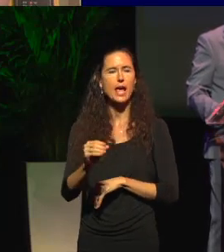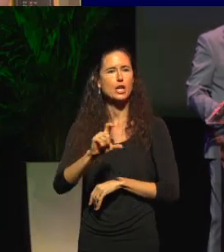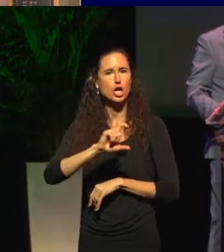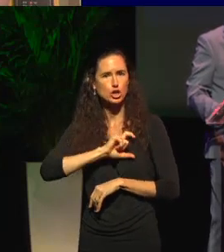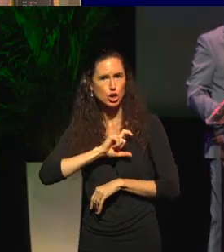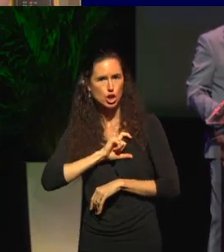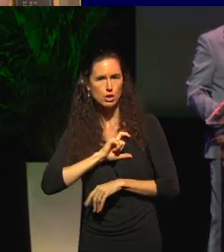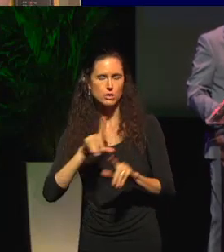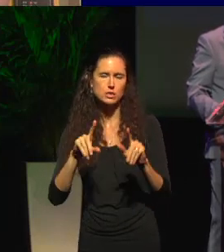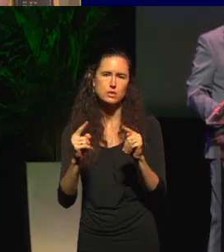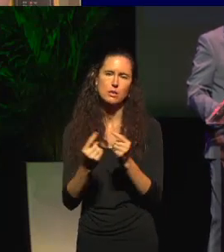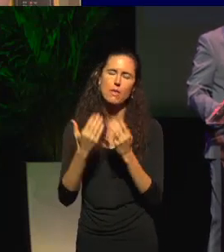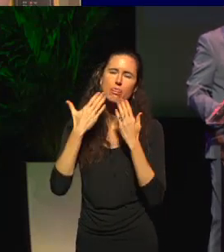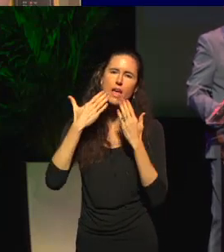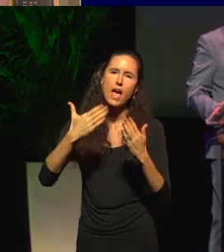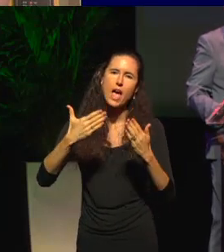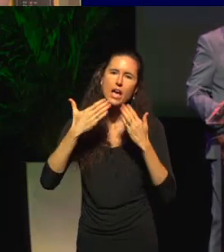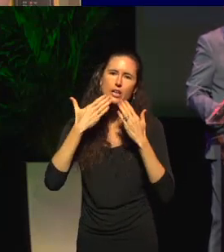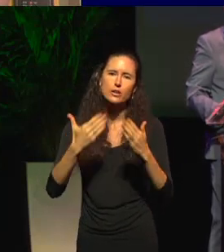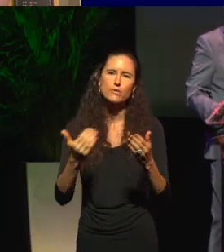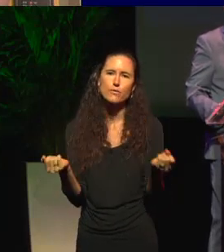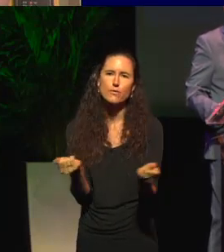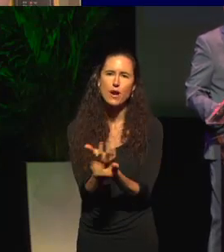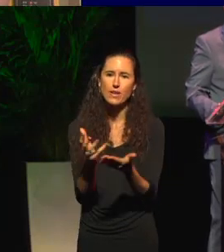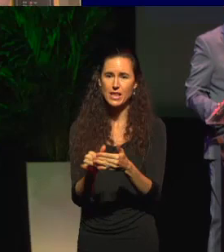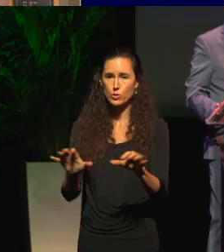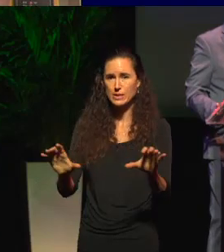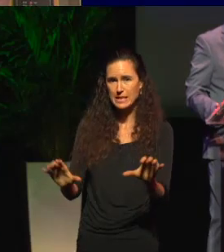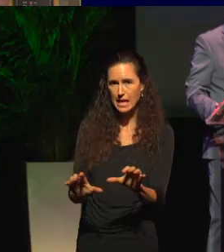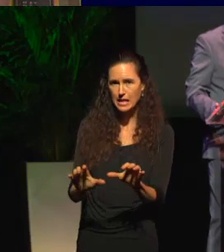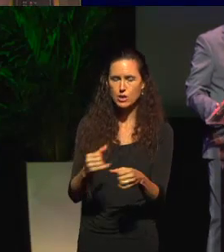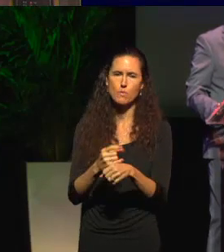we cannot thank you enough for all you do to keep us safe.